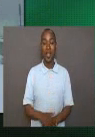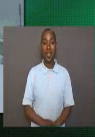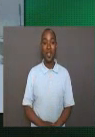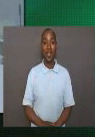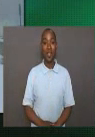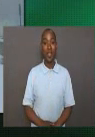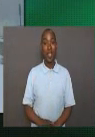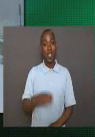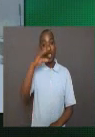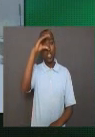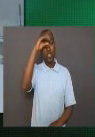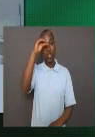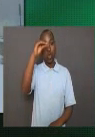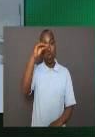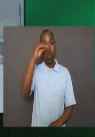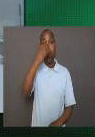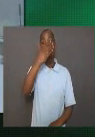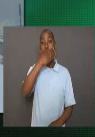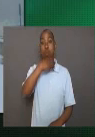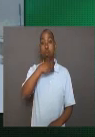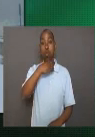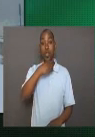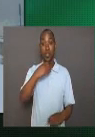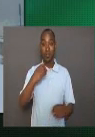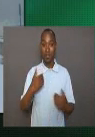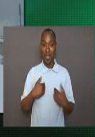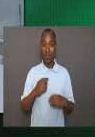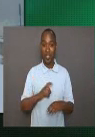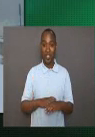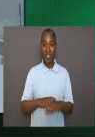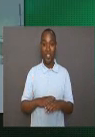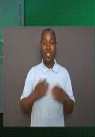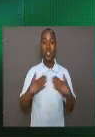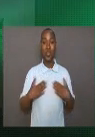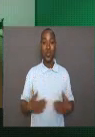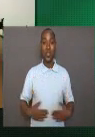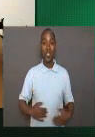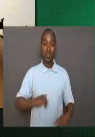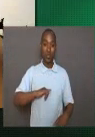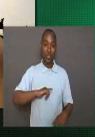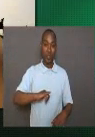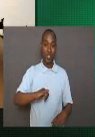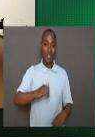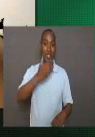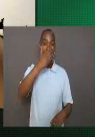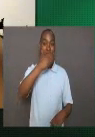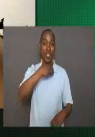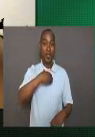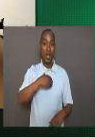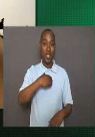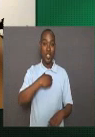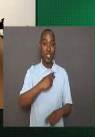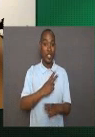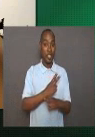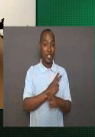are warm-blooded, our bodies are at the same temperature regardless